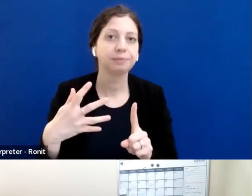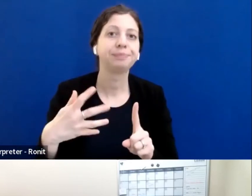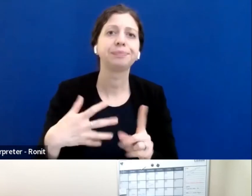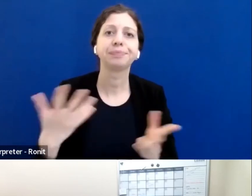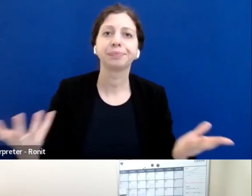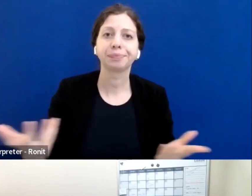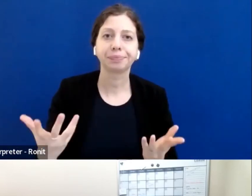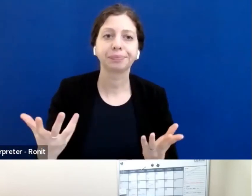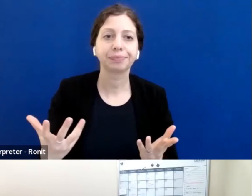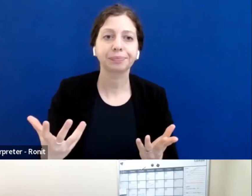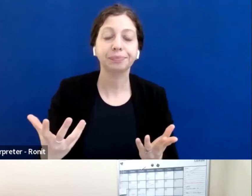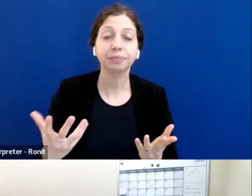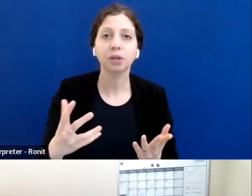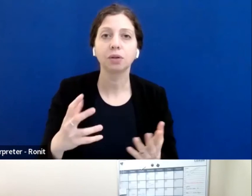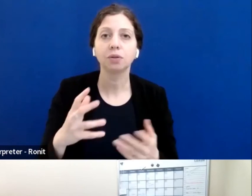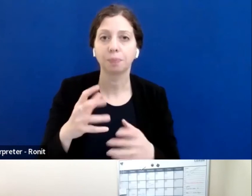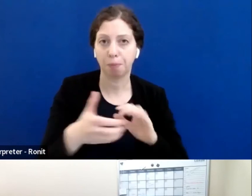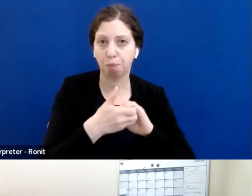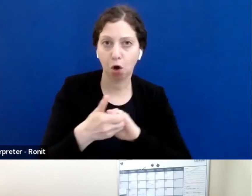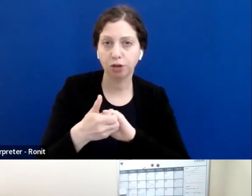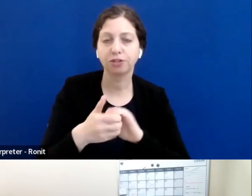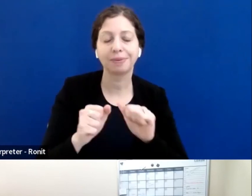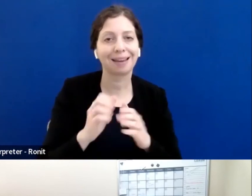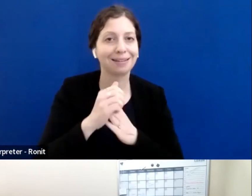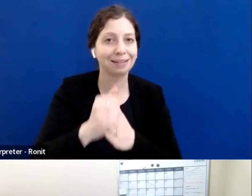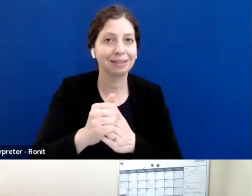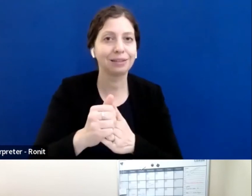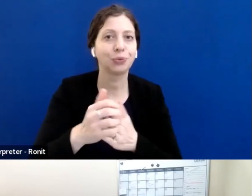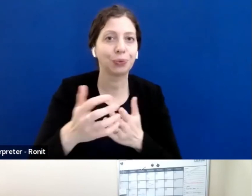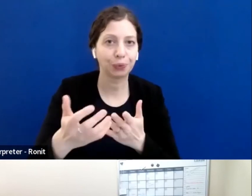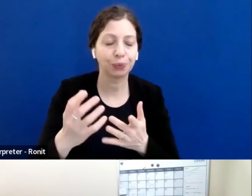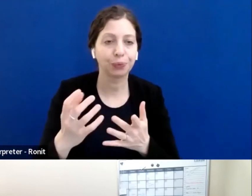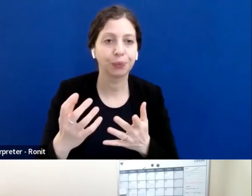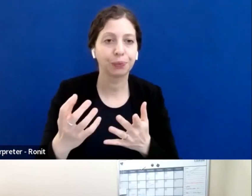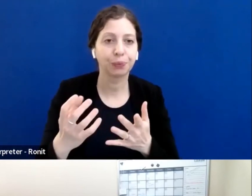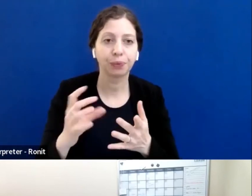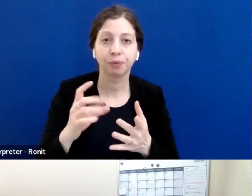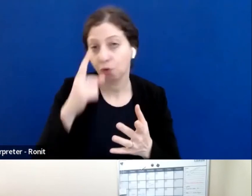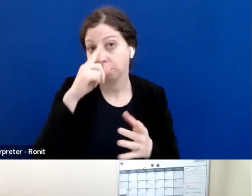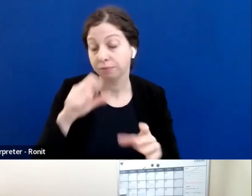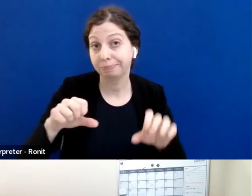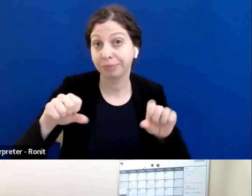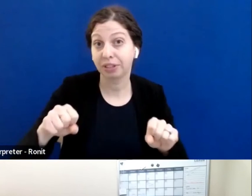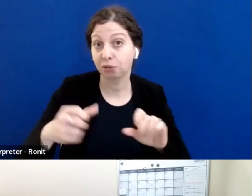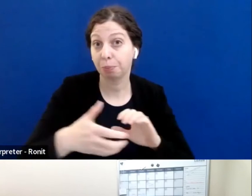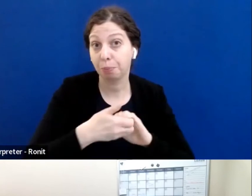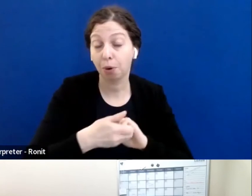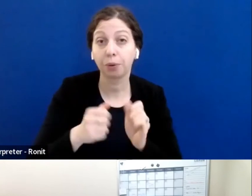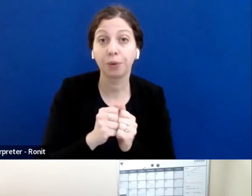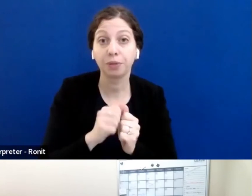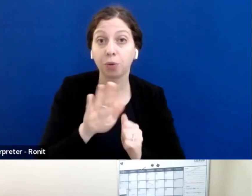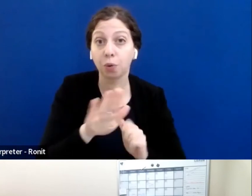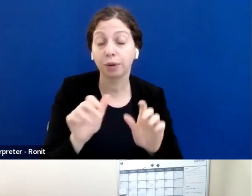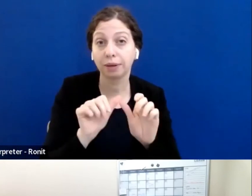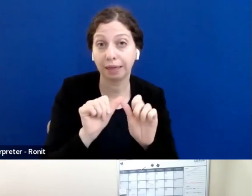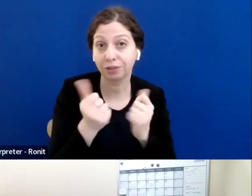what those types of partnerships could lead to as it relates to potentially, partnering with your agencies